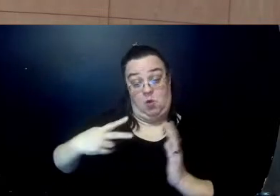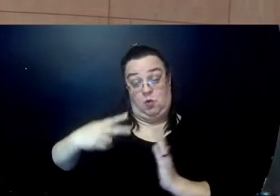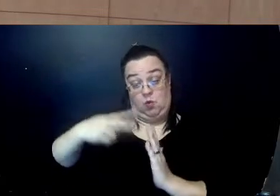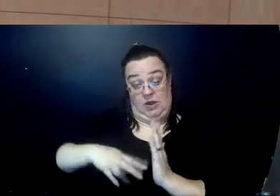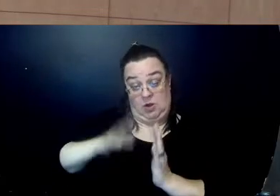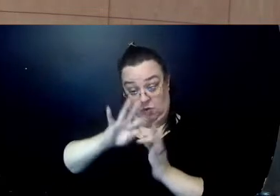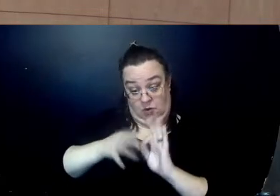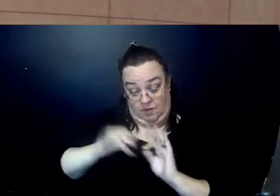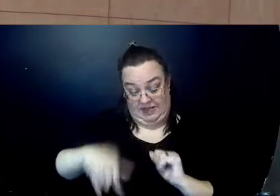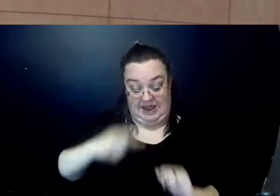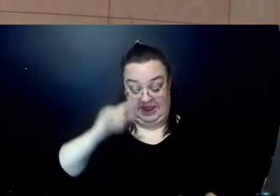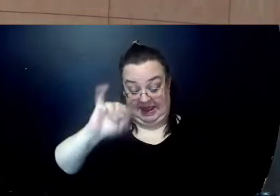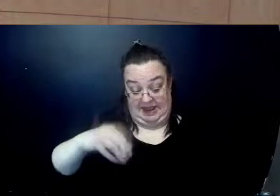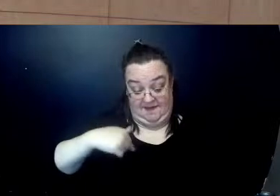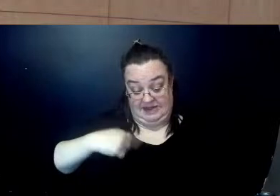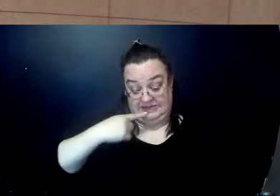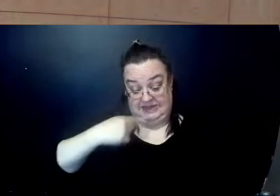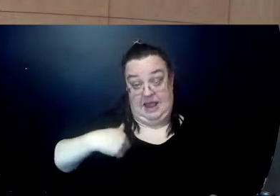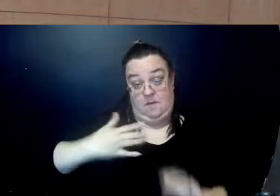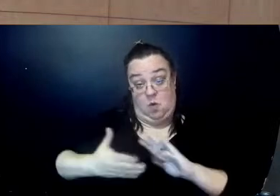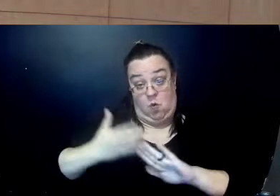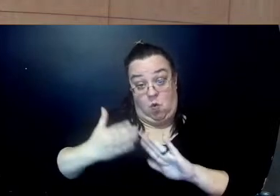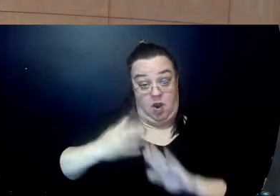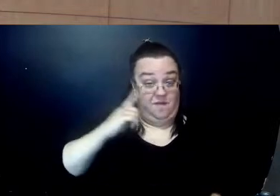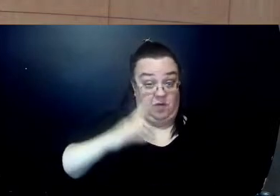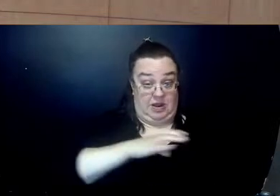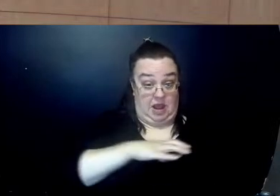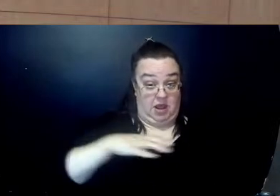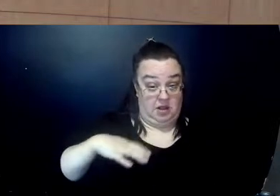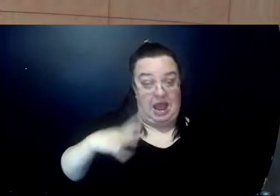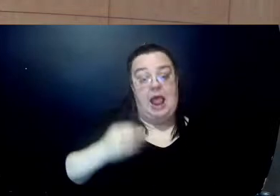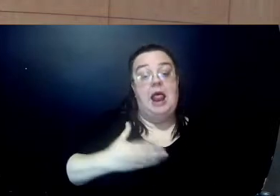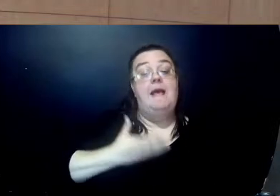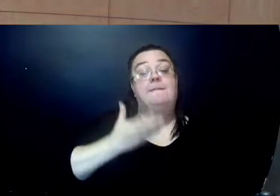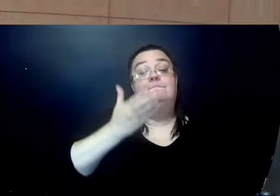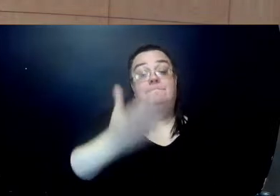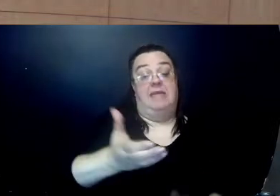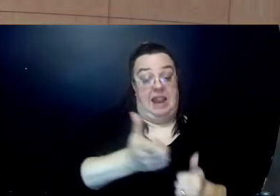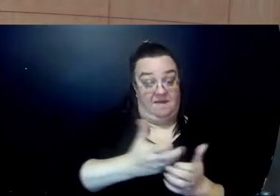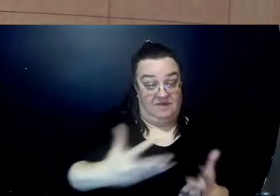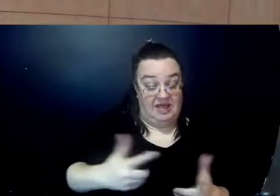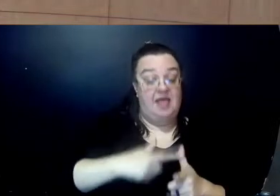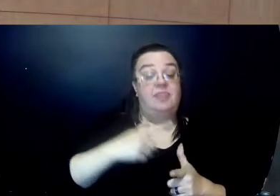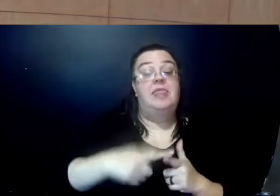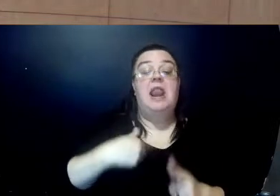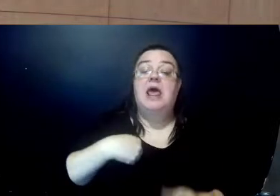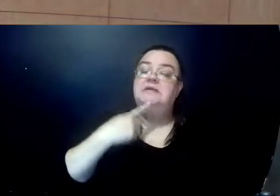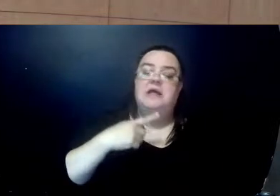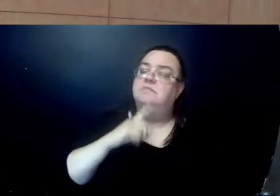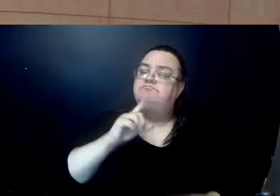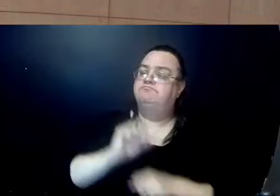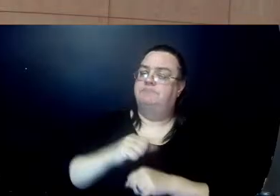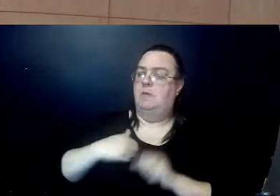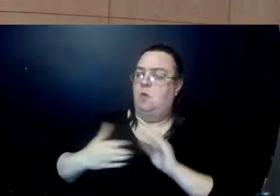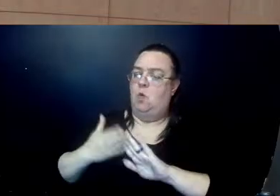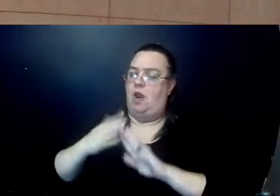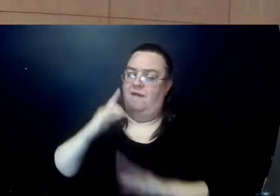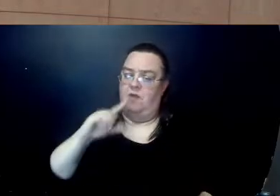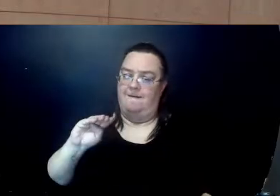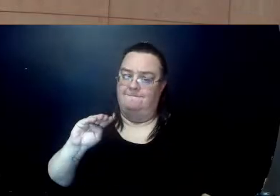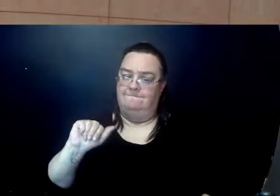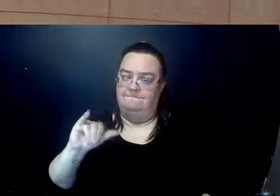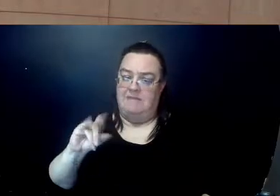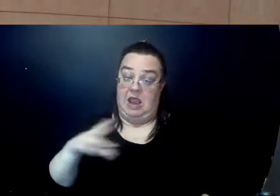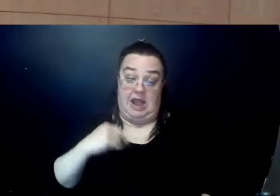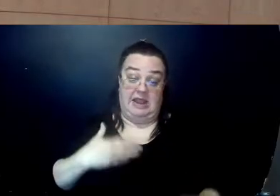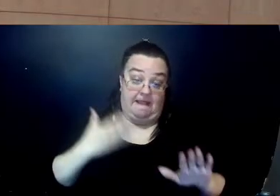say I'm going to run for council and I submit my stuff, and then I say, actually, I'm going to run for mayor, and I